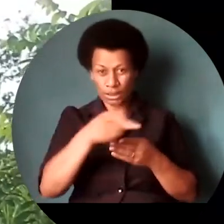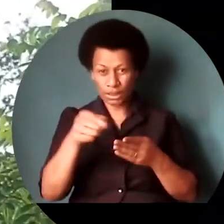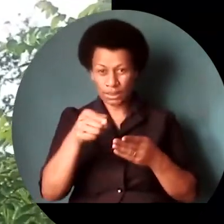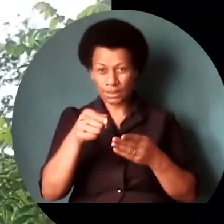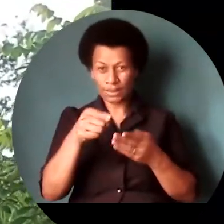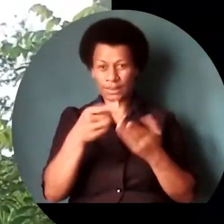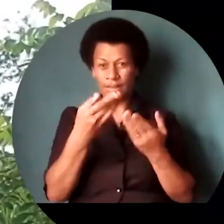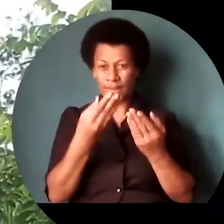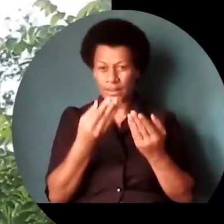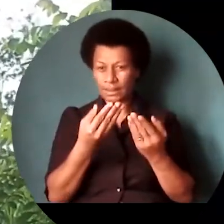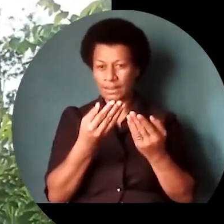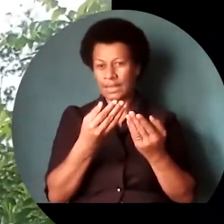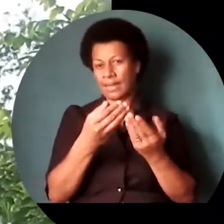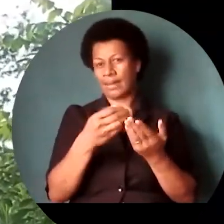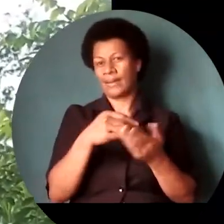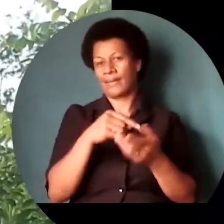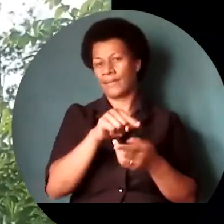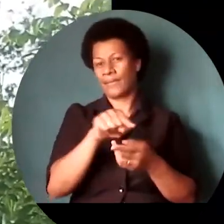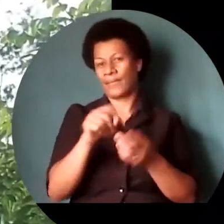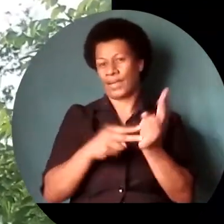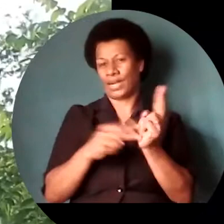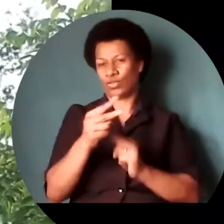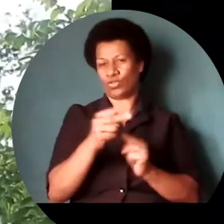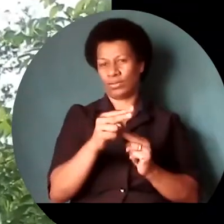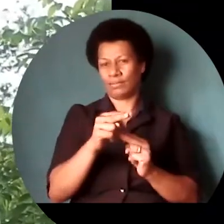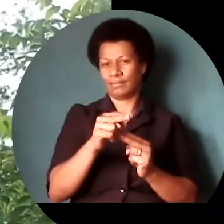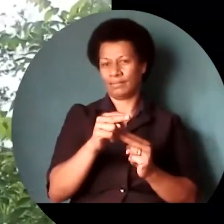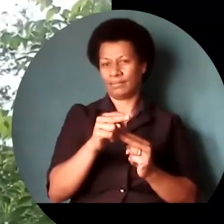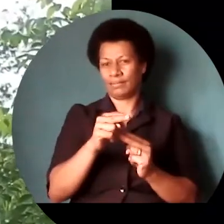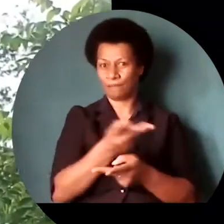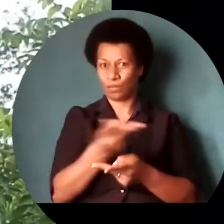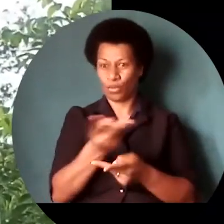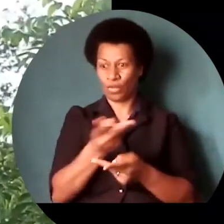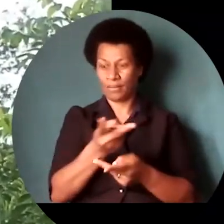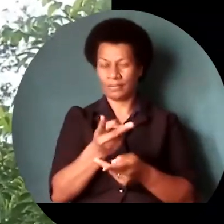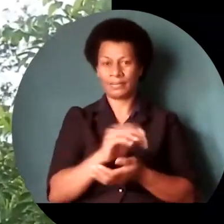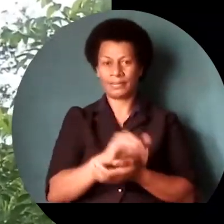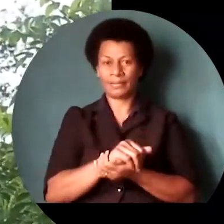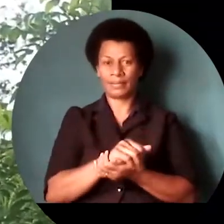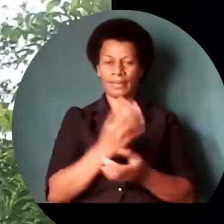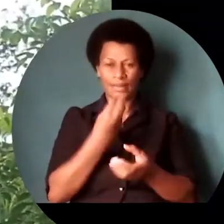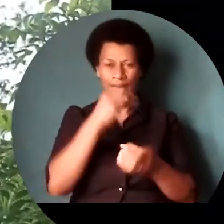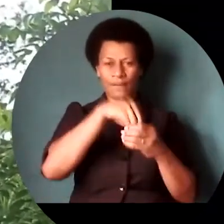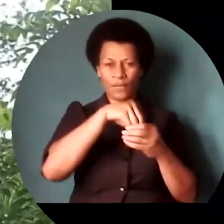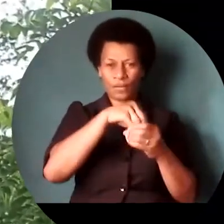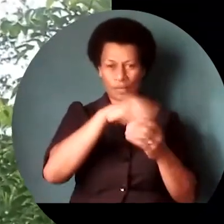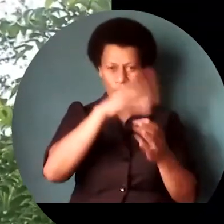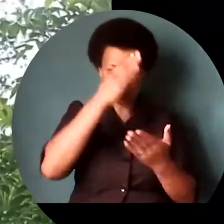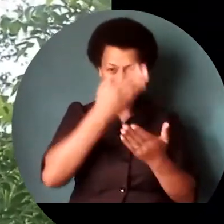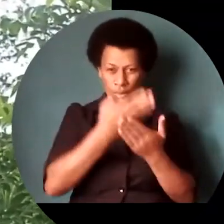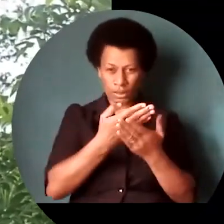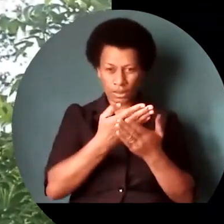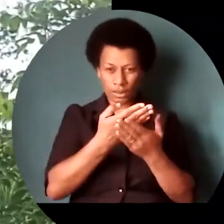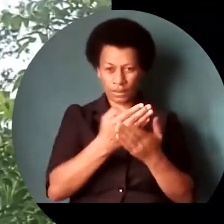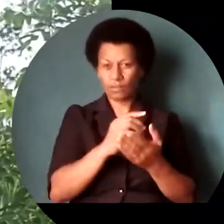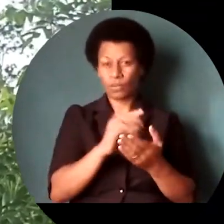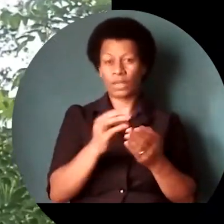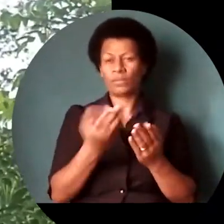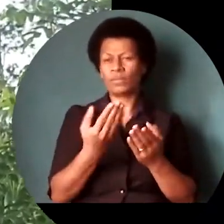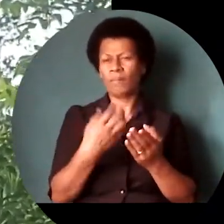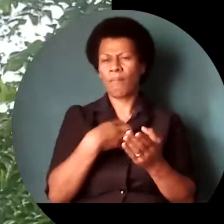student involvement in our PARG at Nandaro Village. We will be involving some of our students in